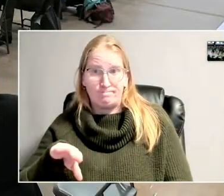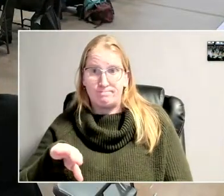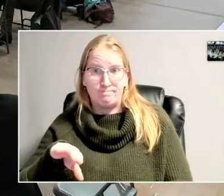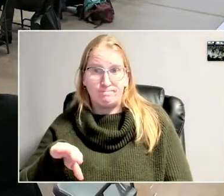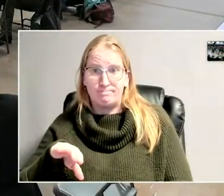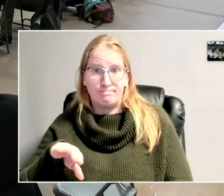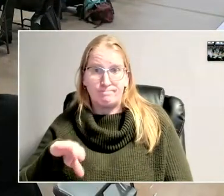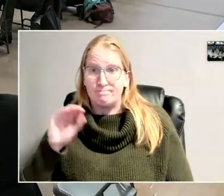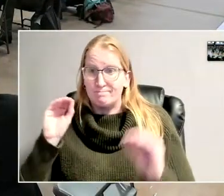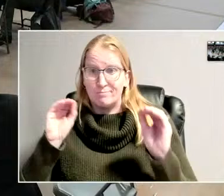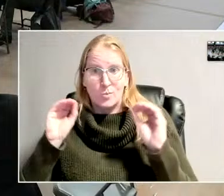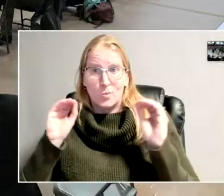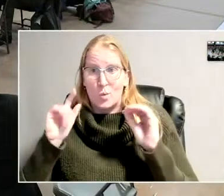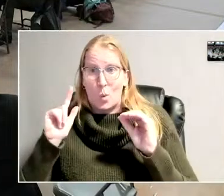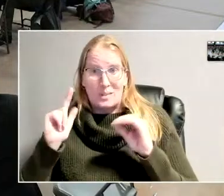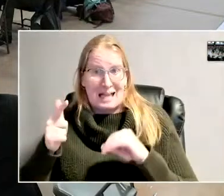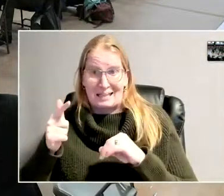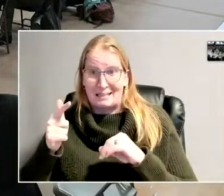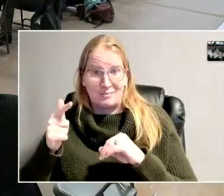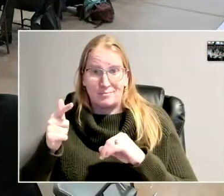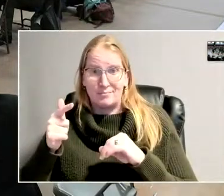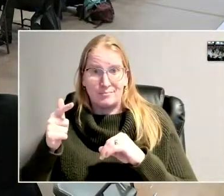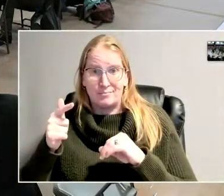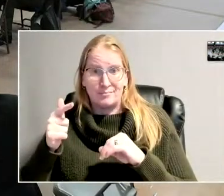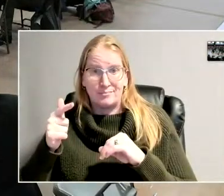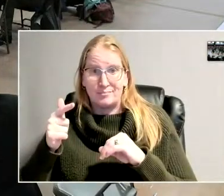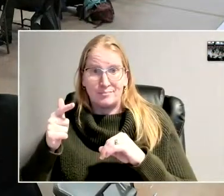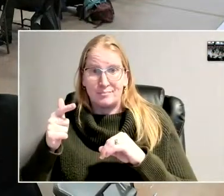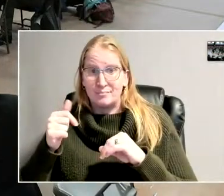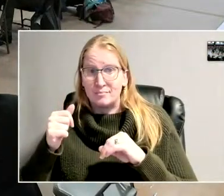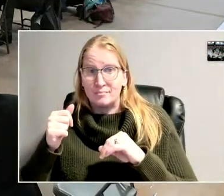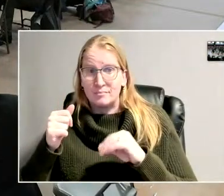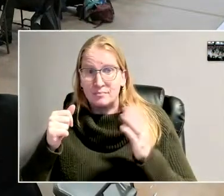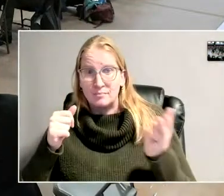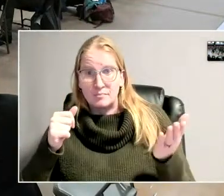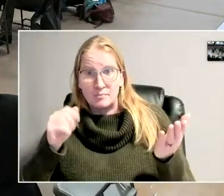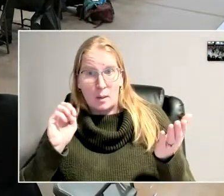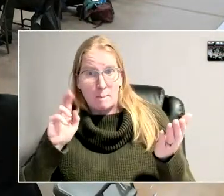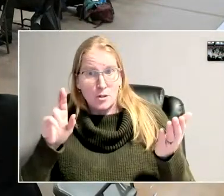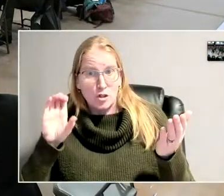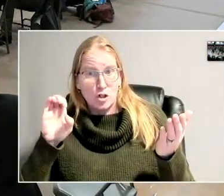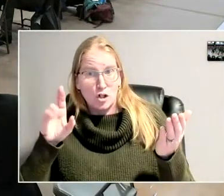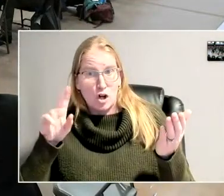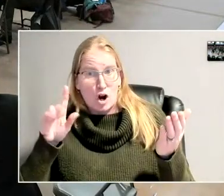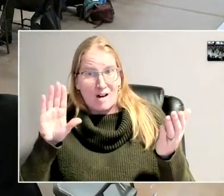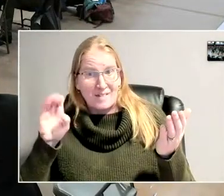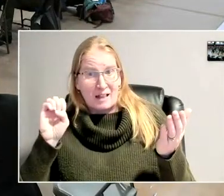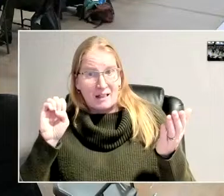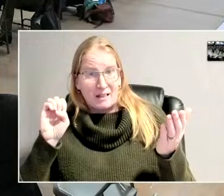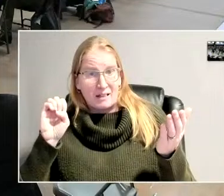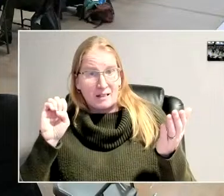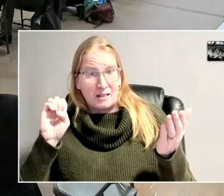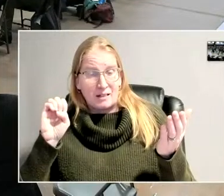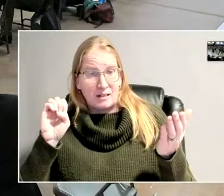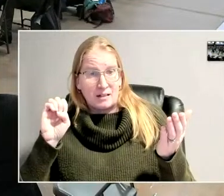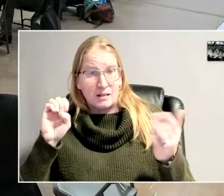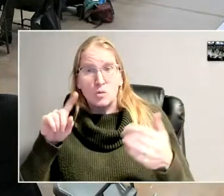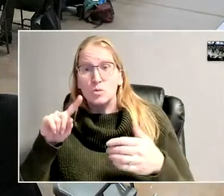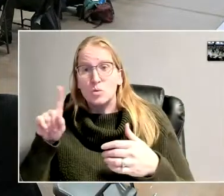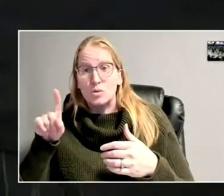no is there is there a uh Mr Carville uh so zek King has